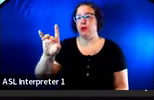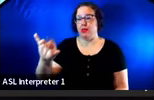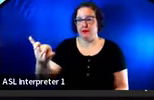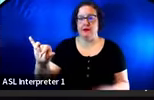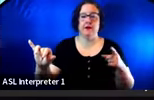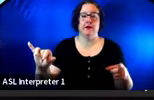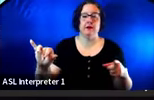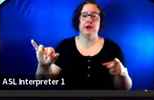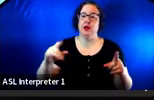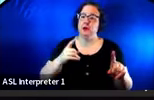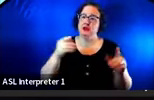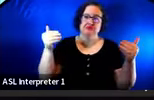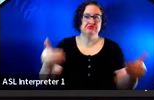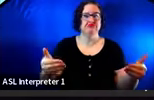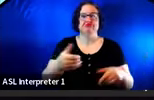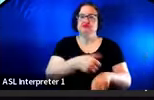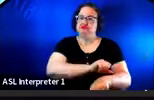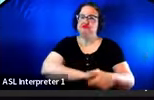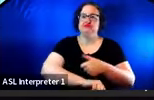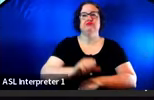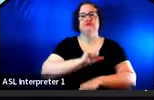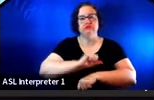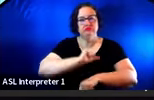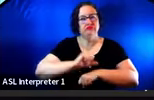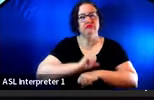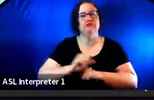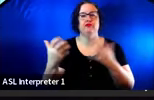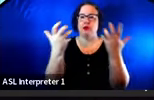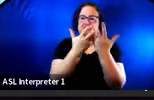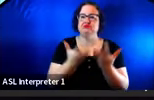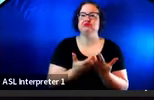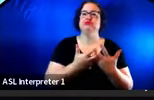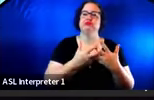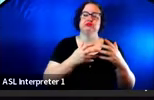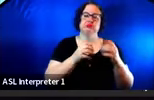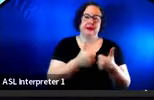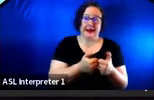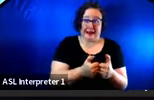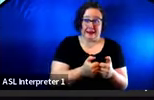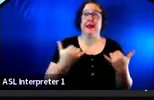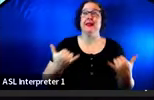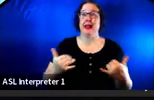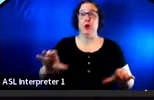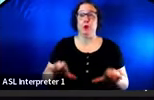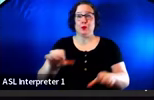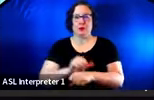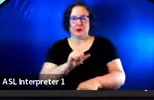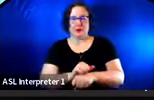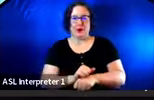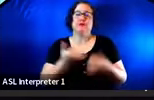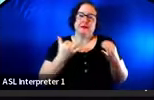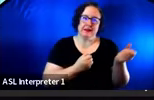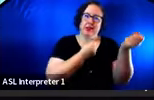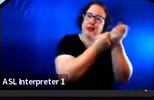mission forward and really advocating for adaptive gaming. Now we're actually doing a lot of the work. We're still advocating, bringing